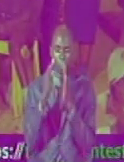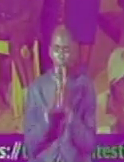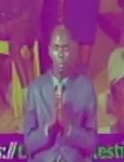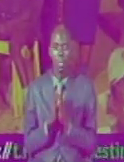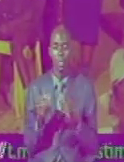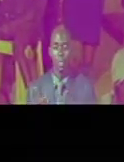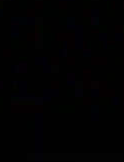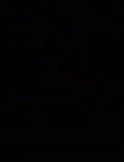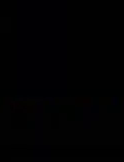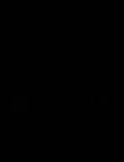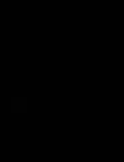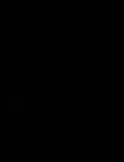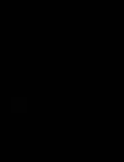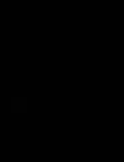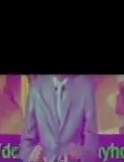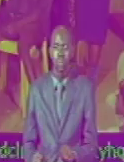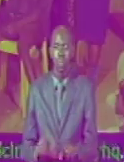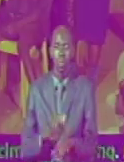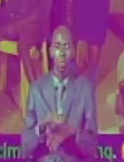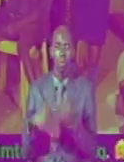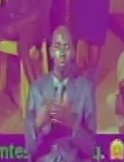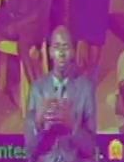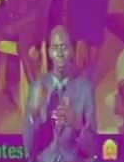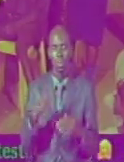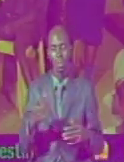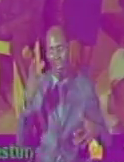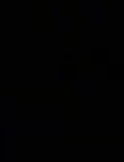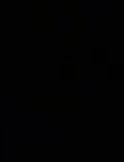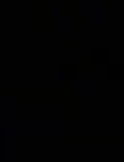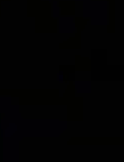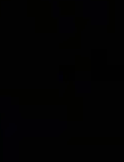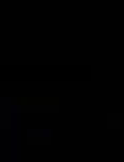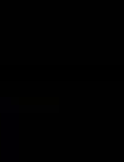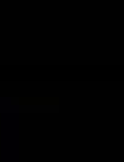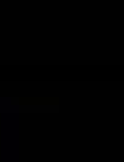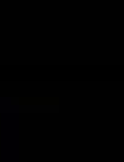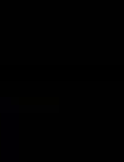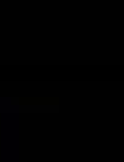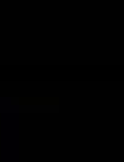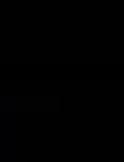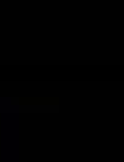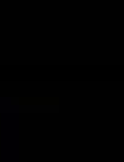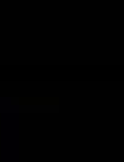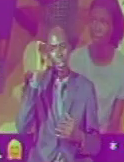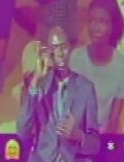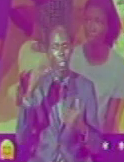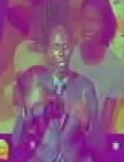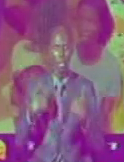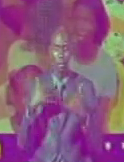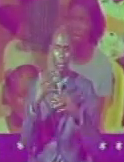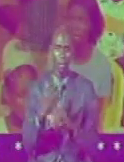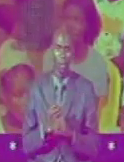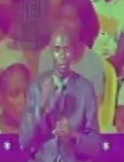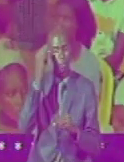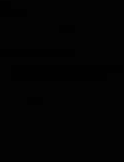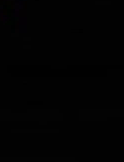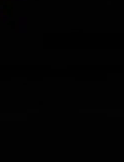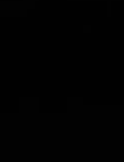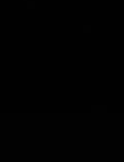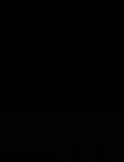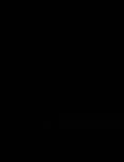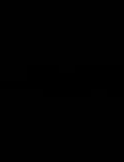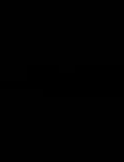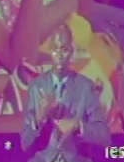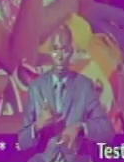all the symptoms disappeared. And now I have received. Staying in the United States